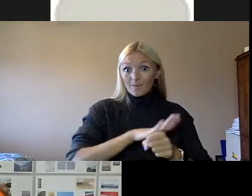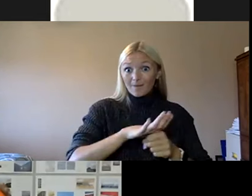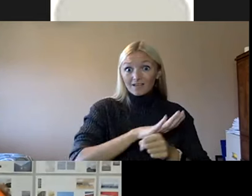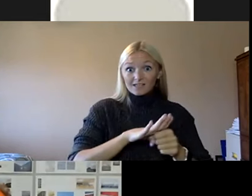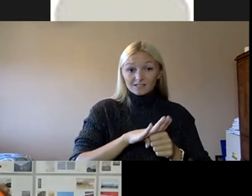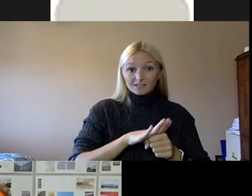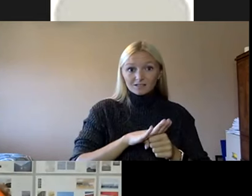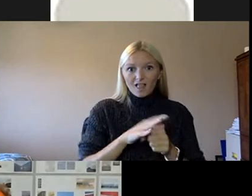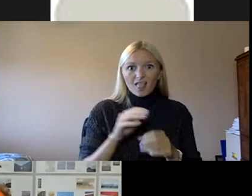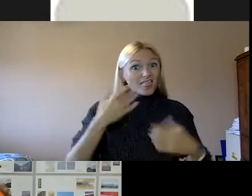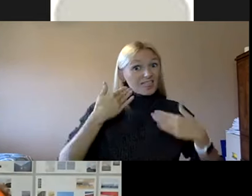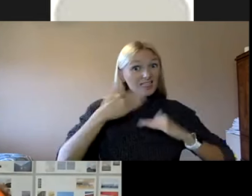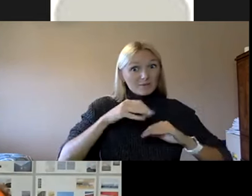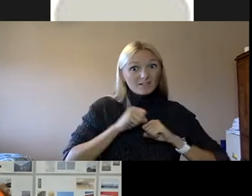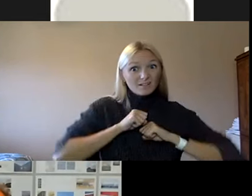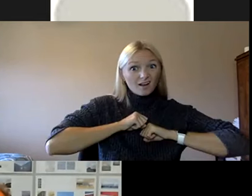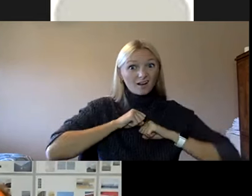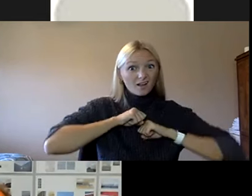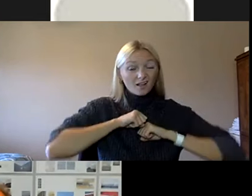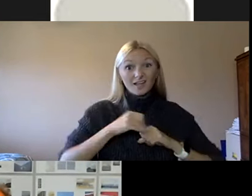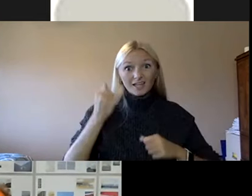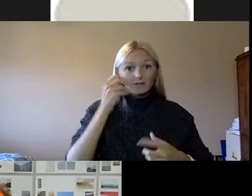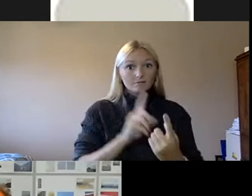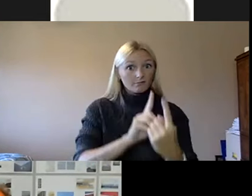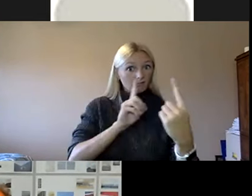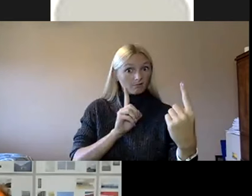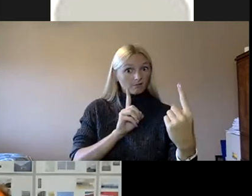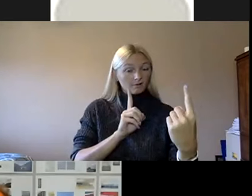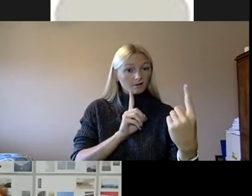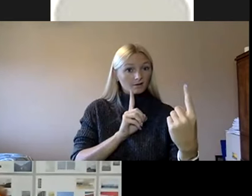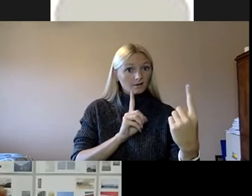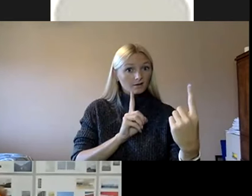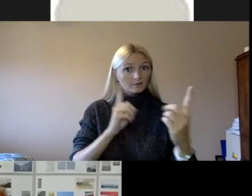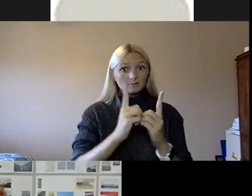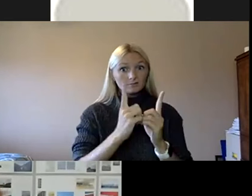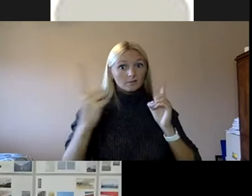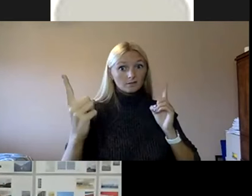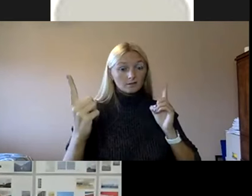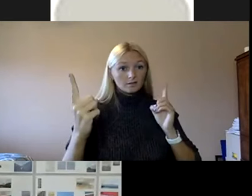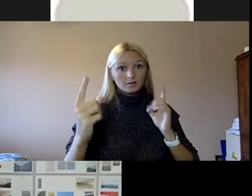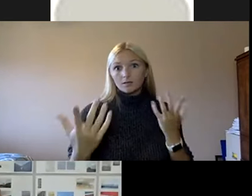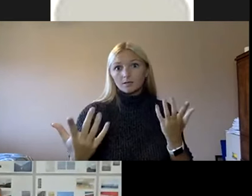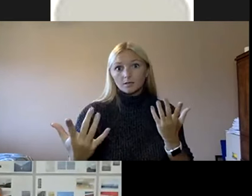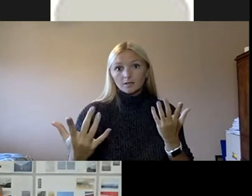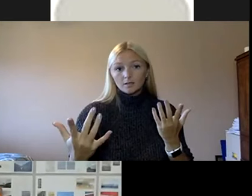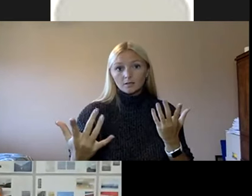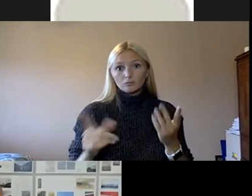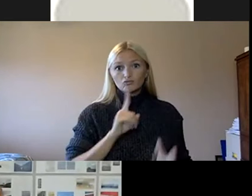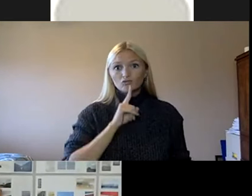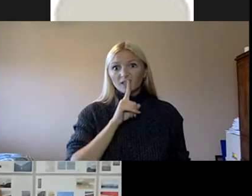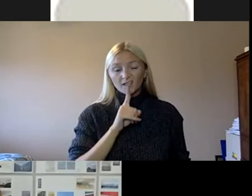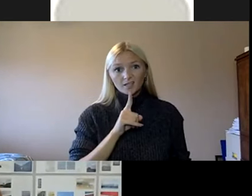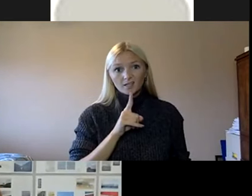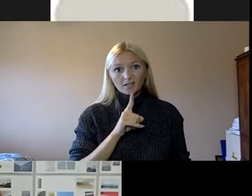very limiting, because once you do the social distancing and all of that, then literally you're talking about a